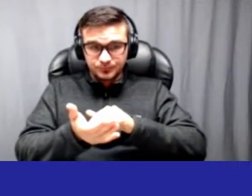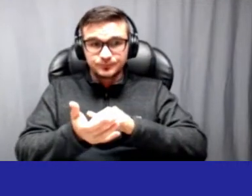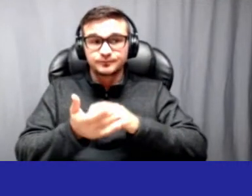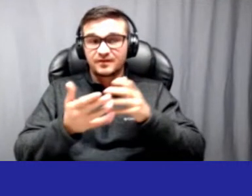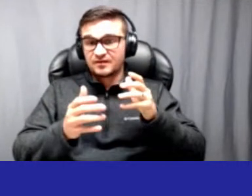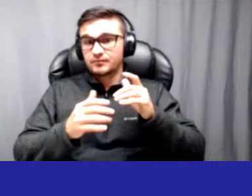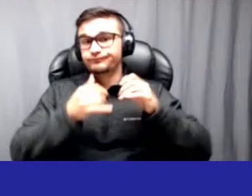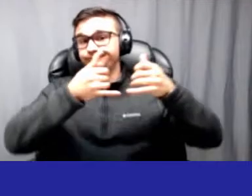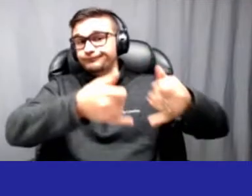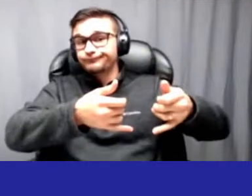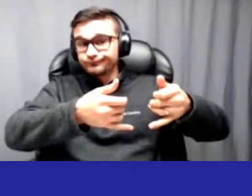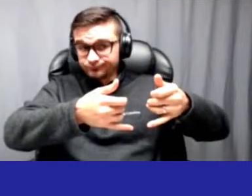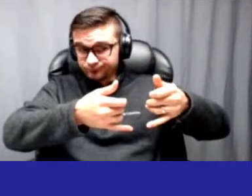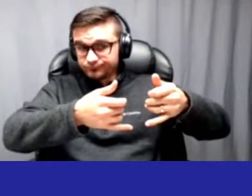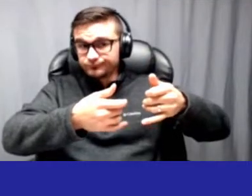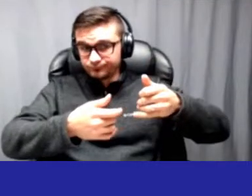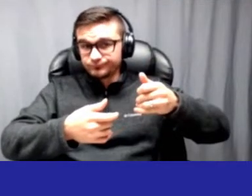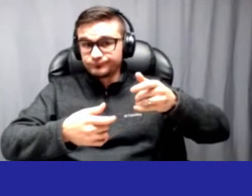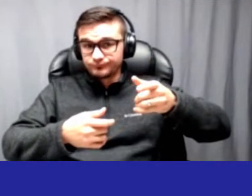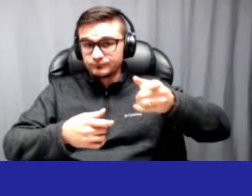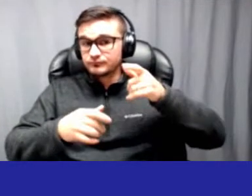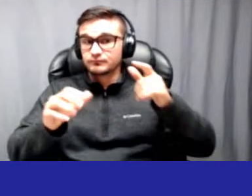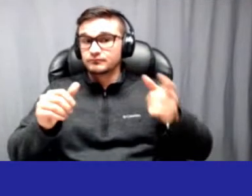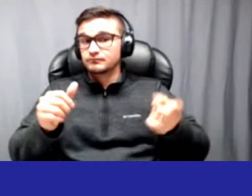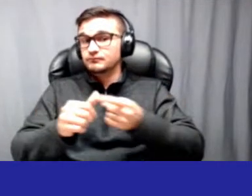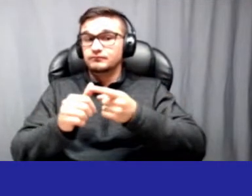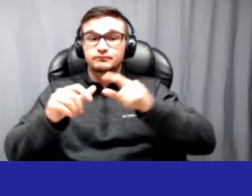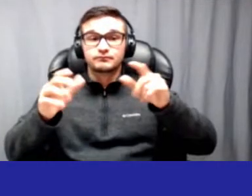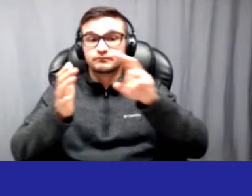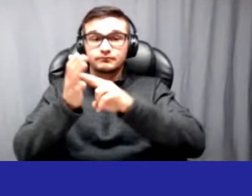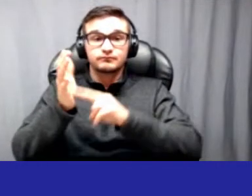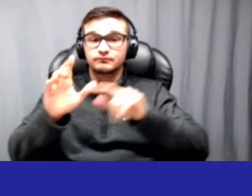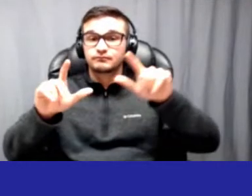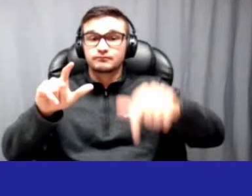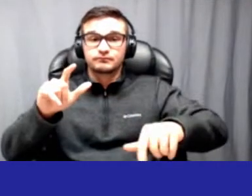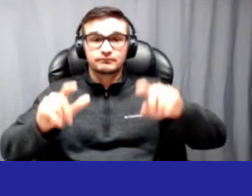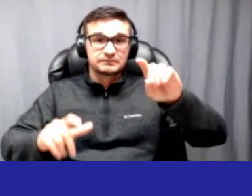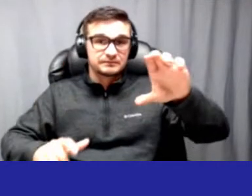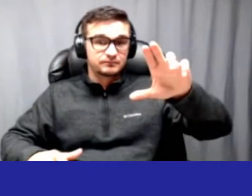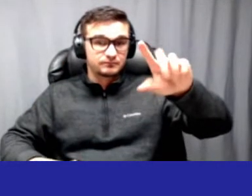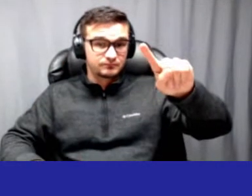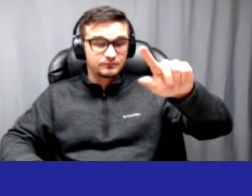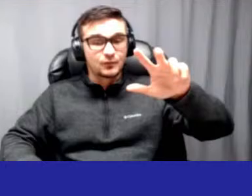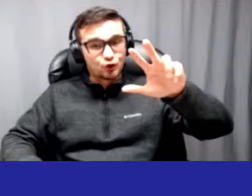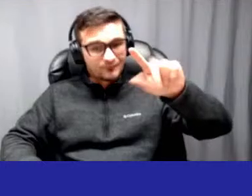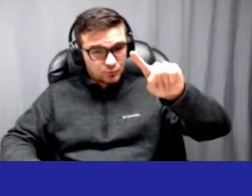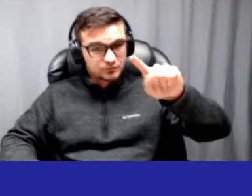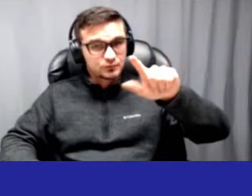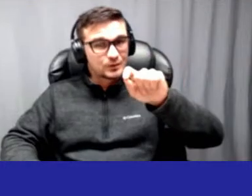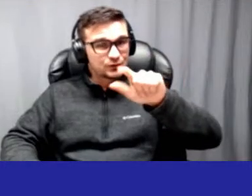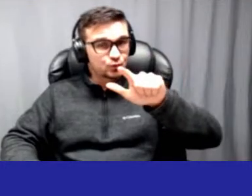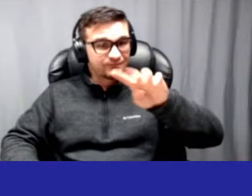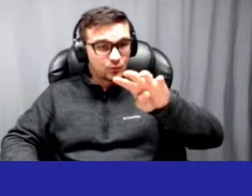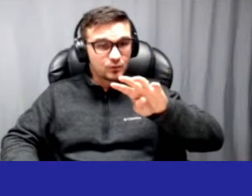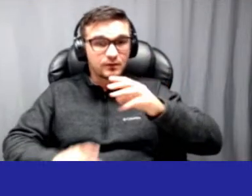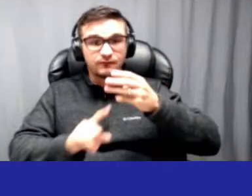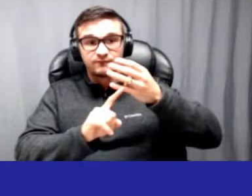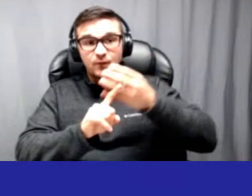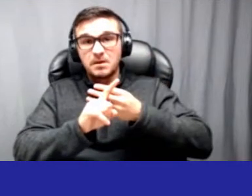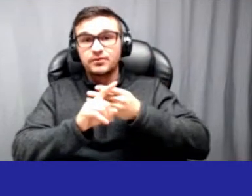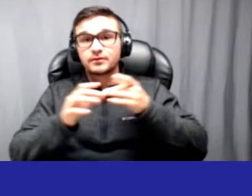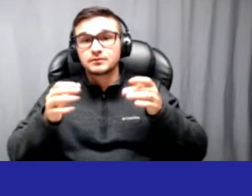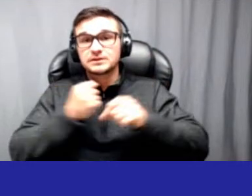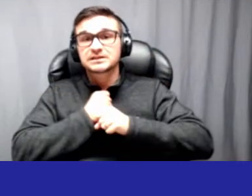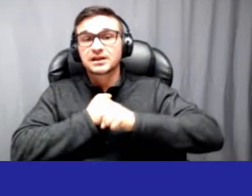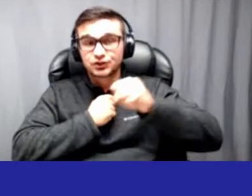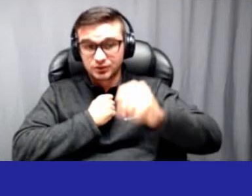contract expired on December 31st of 2024. A 4-month extension was approved by supply chain in December of 2024